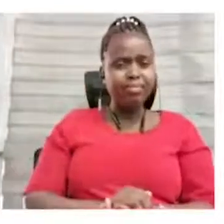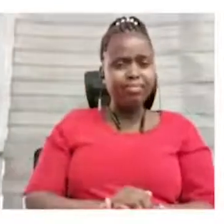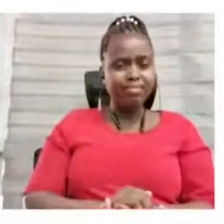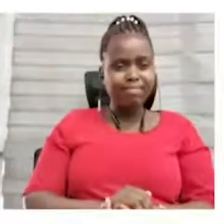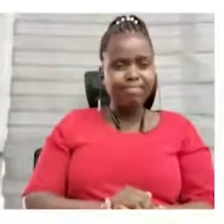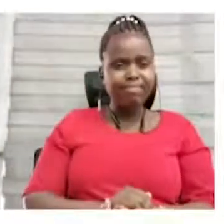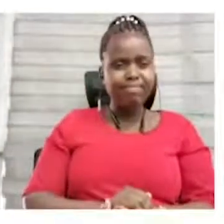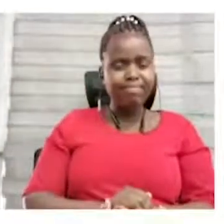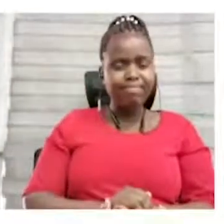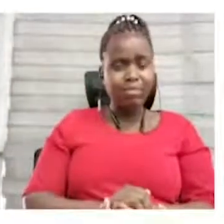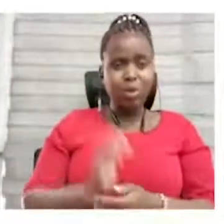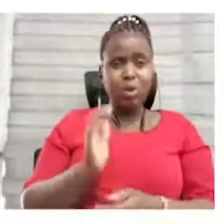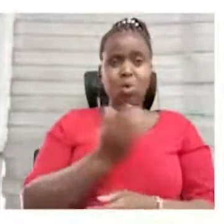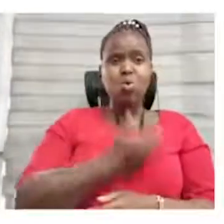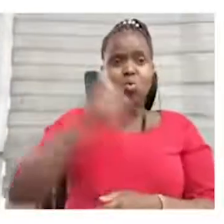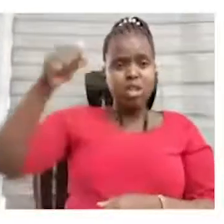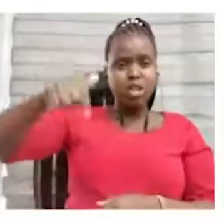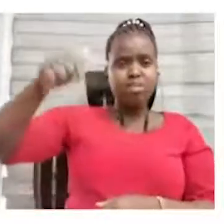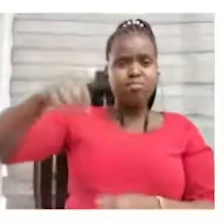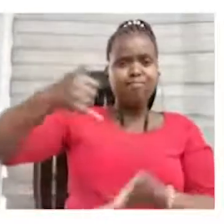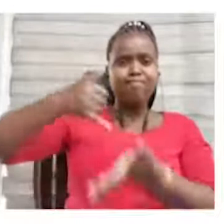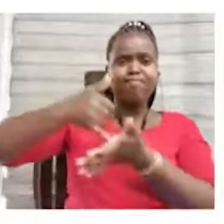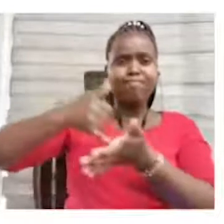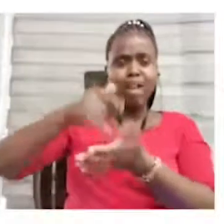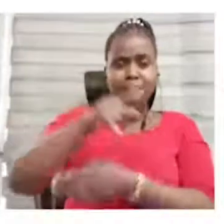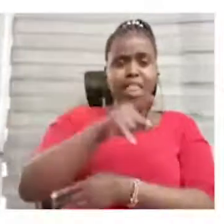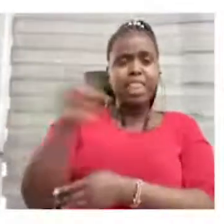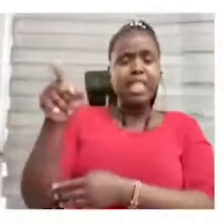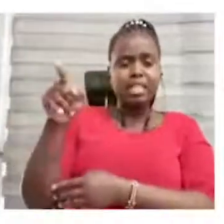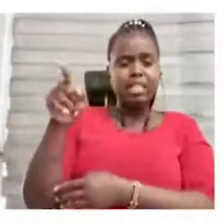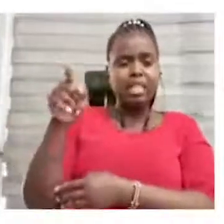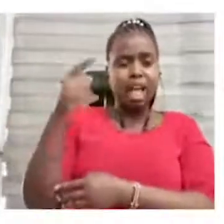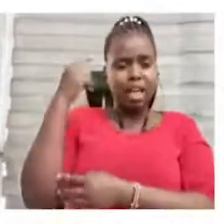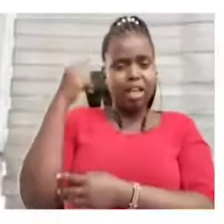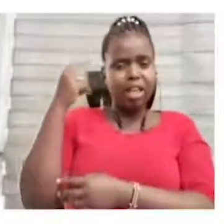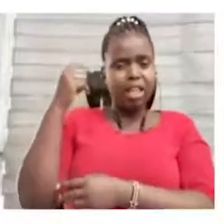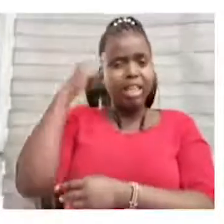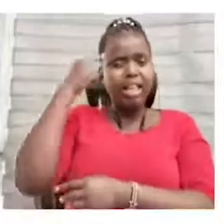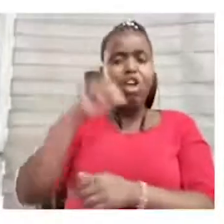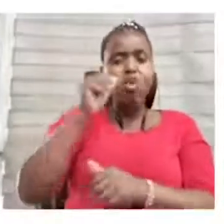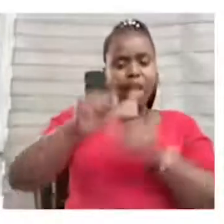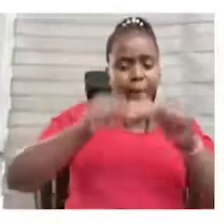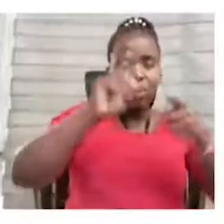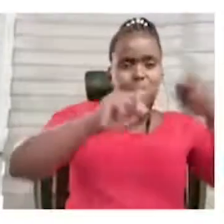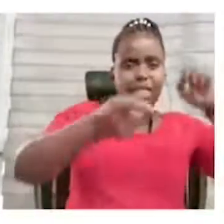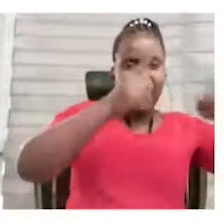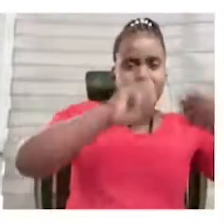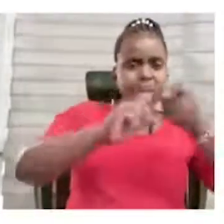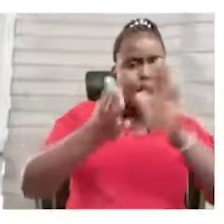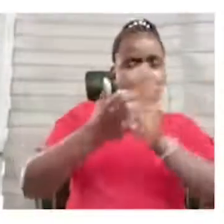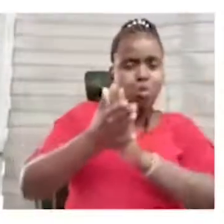We need to evolve these kinds of aspects. It's not just about standards and guidelines. It's about how